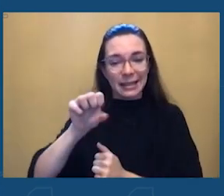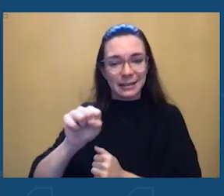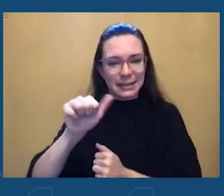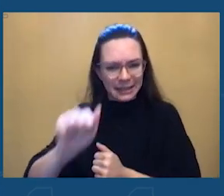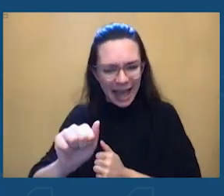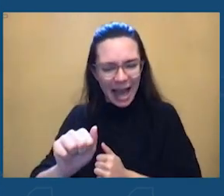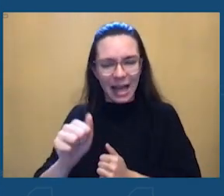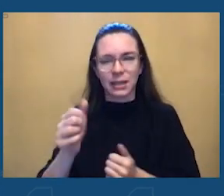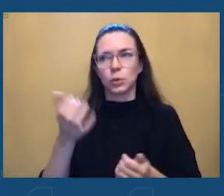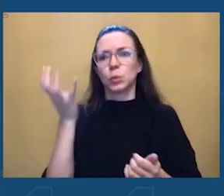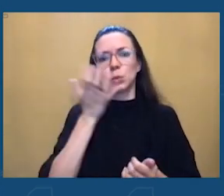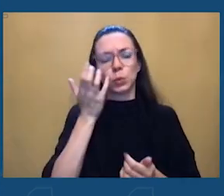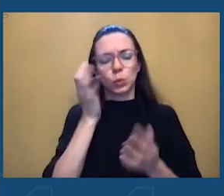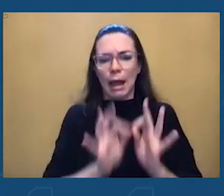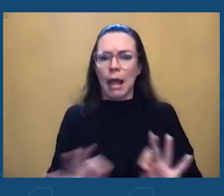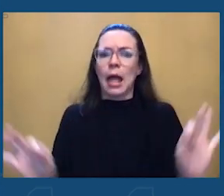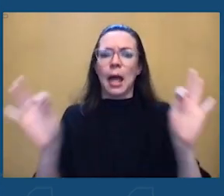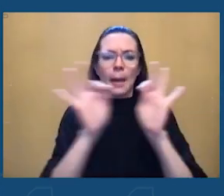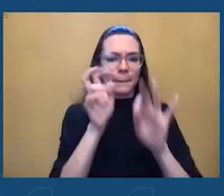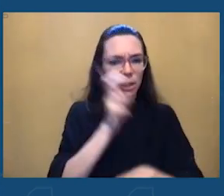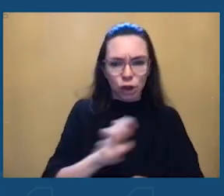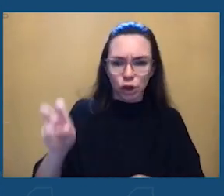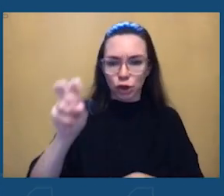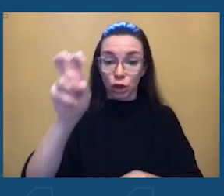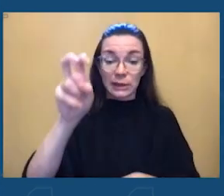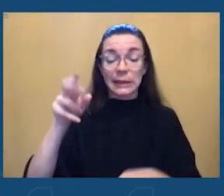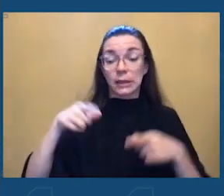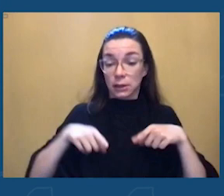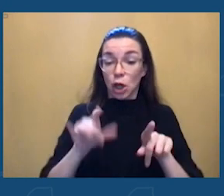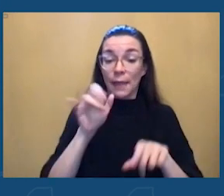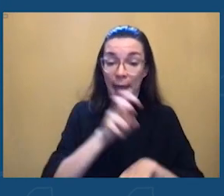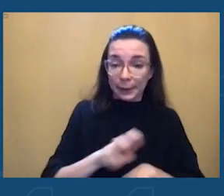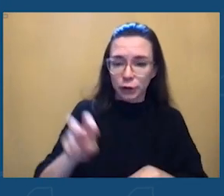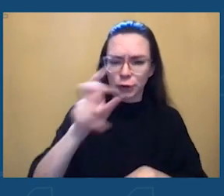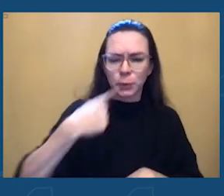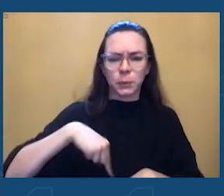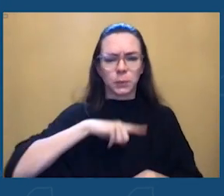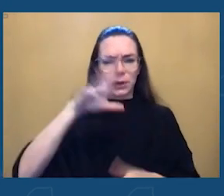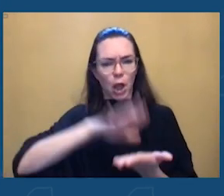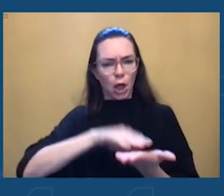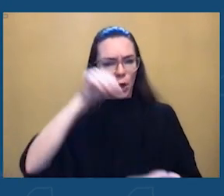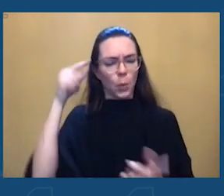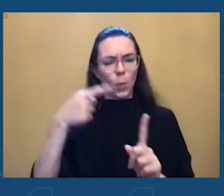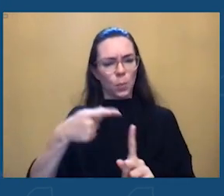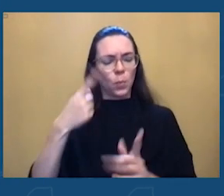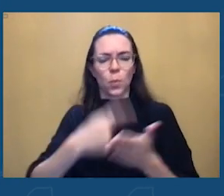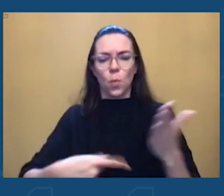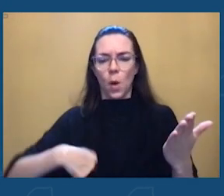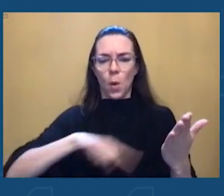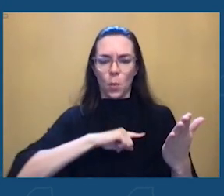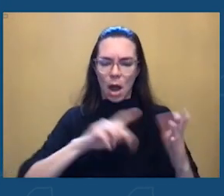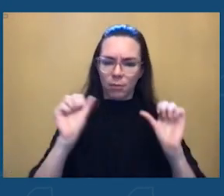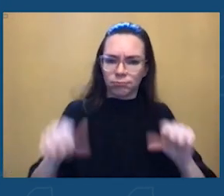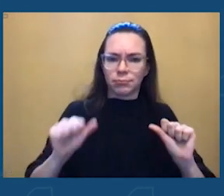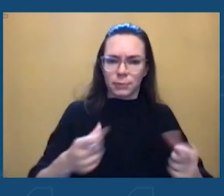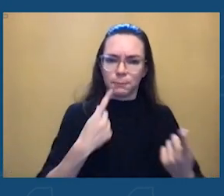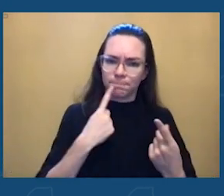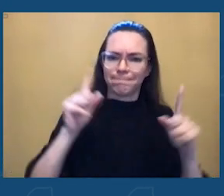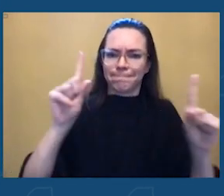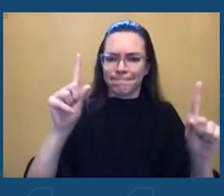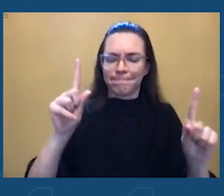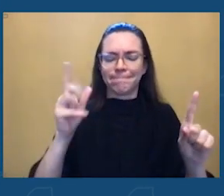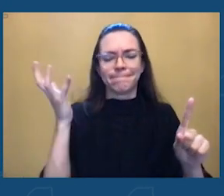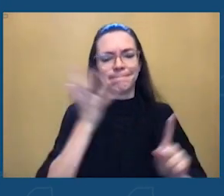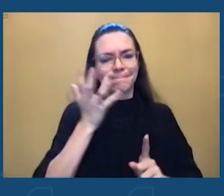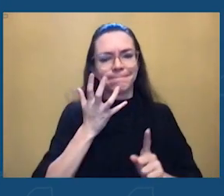journey. It's during that journey we learned what we are capable of. Tremendous courage